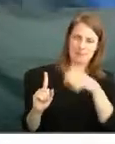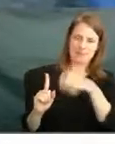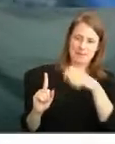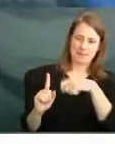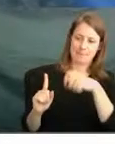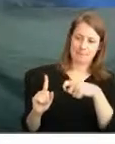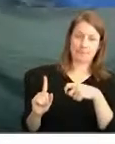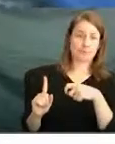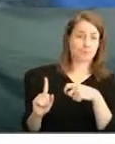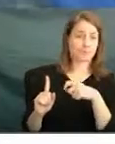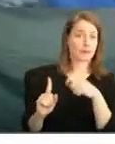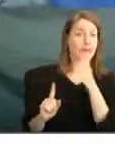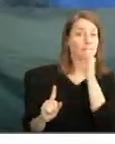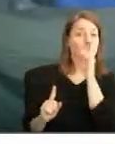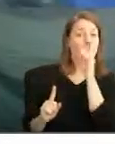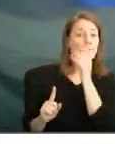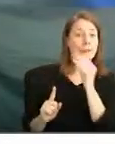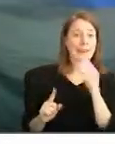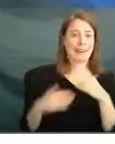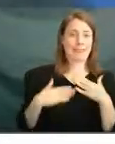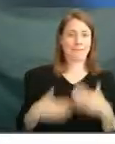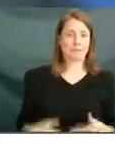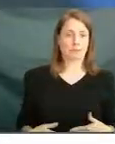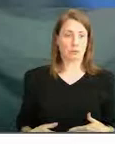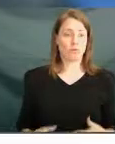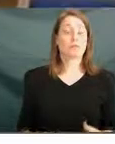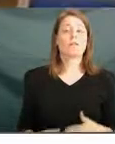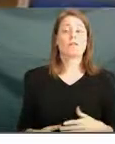The boy reported what had happened the next morning.